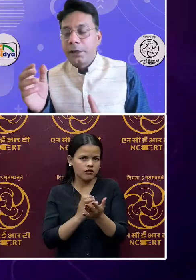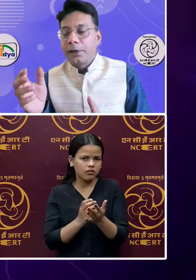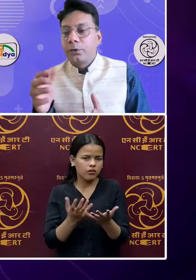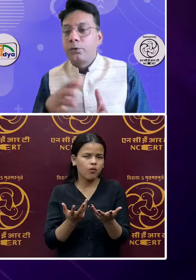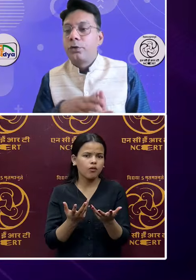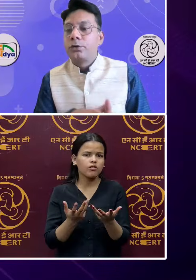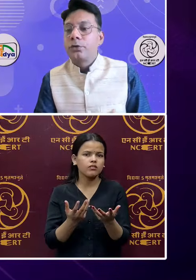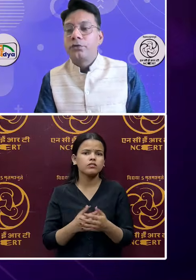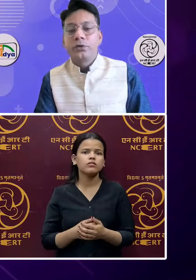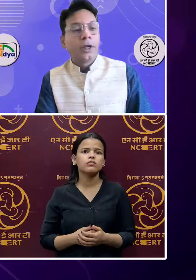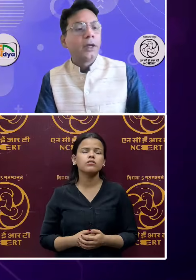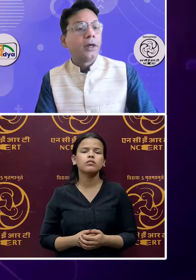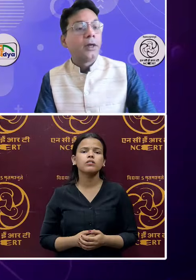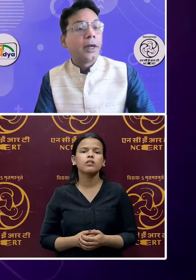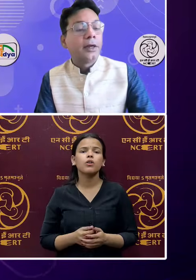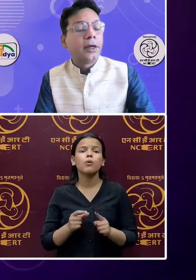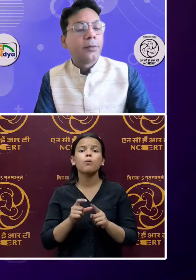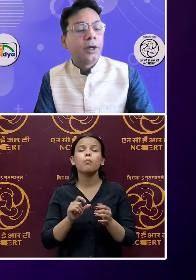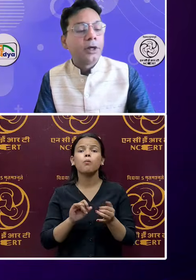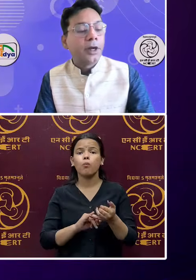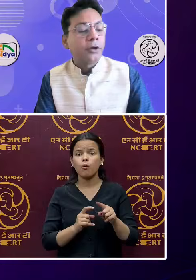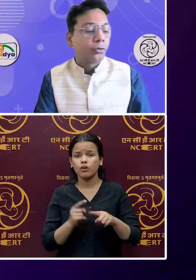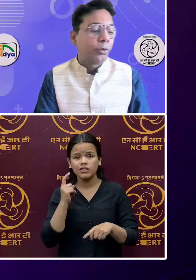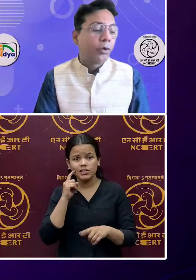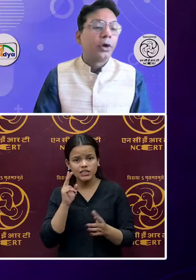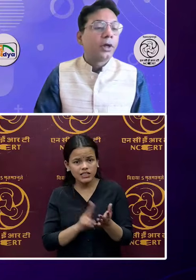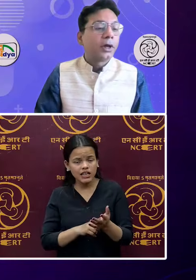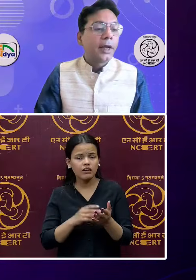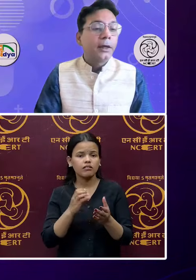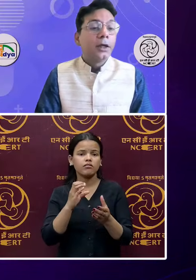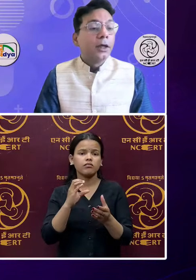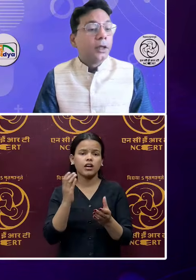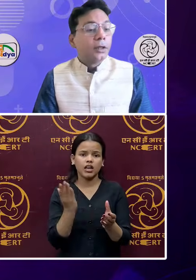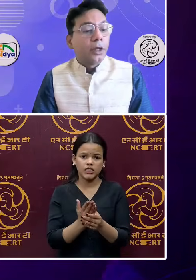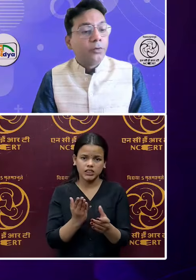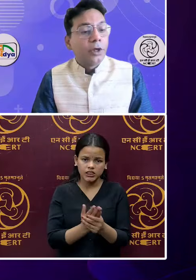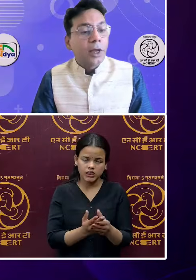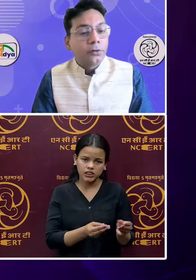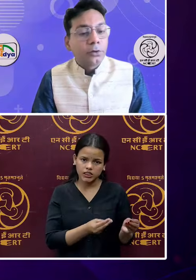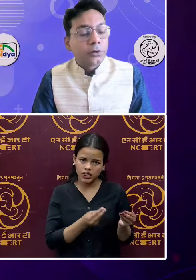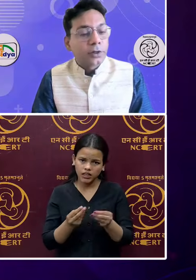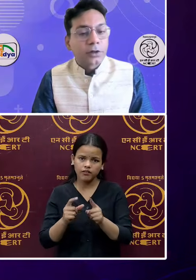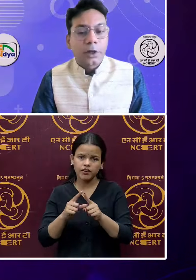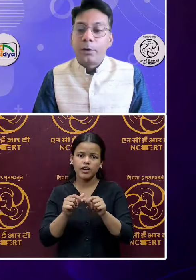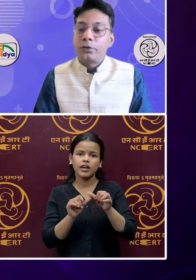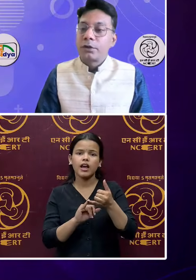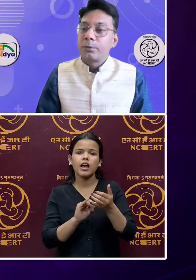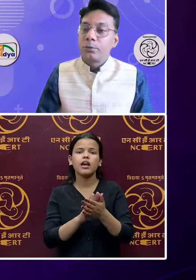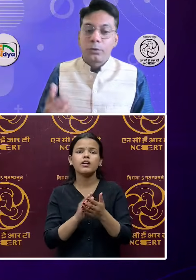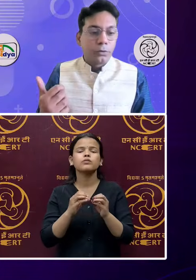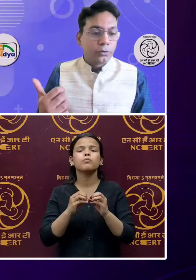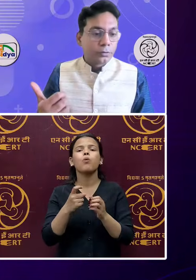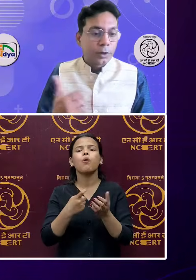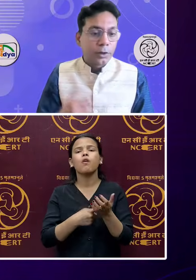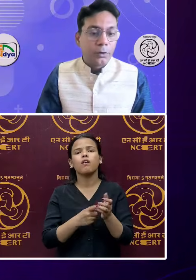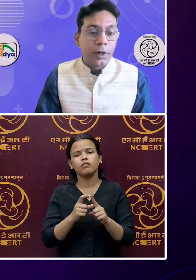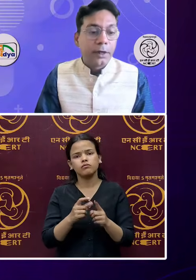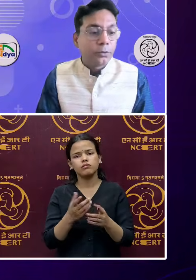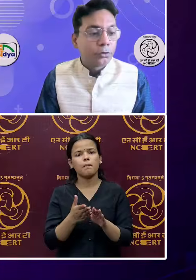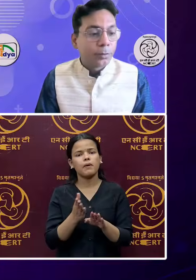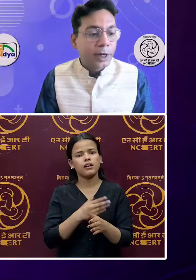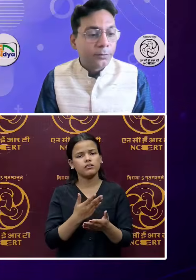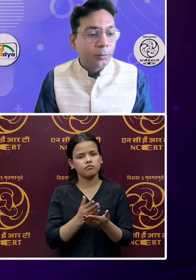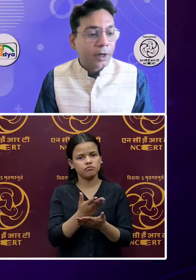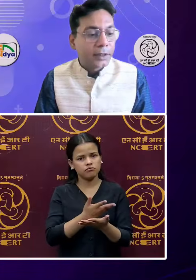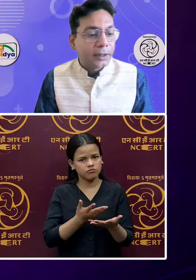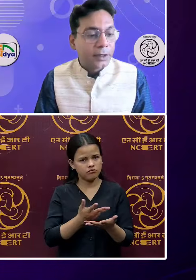like related to course hosting, content delivery, dashboard, correct? Then we also discussed about some online